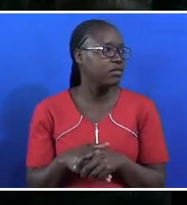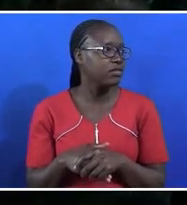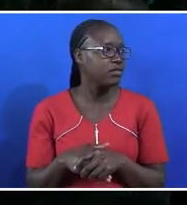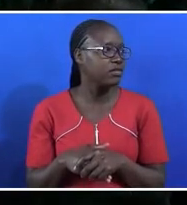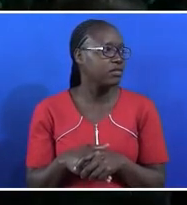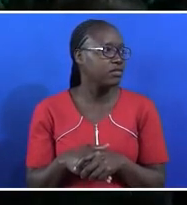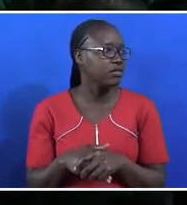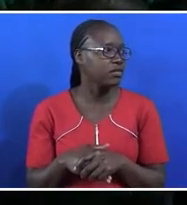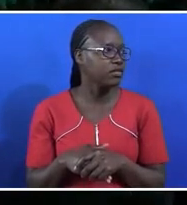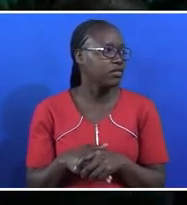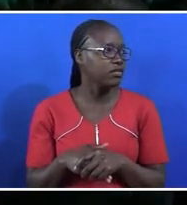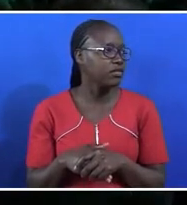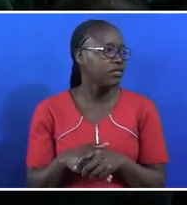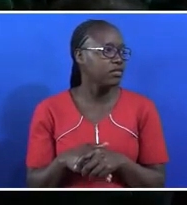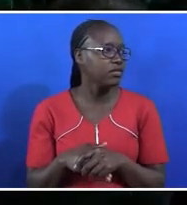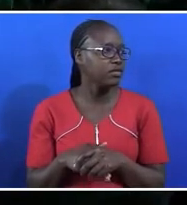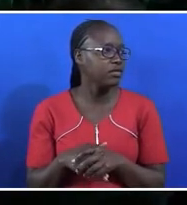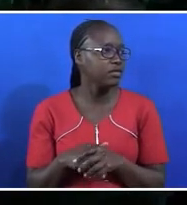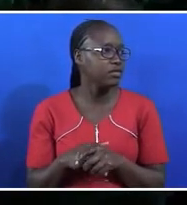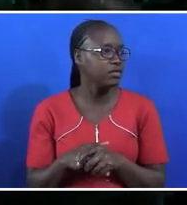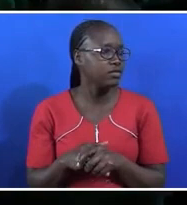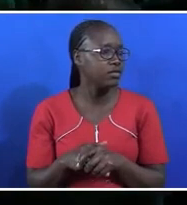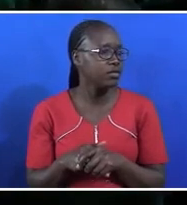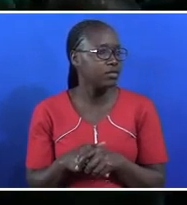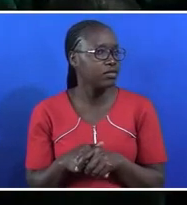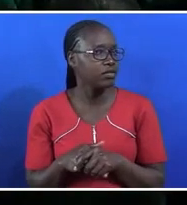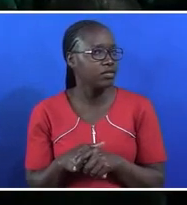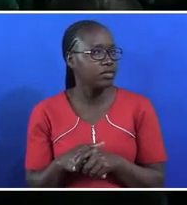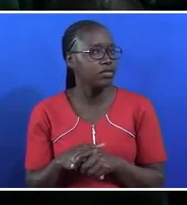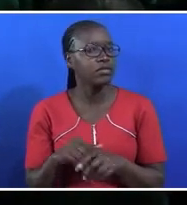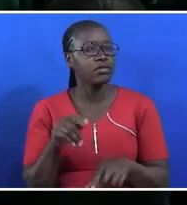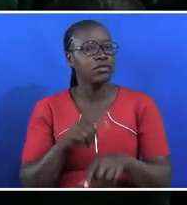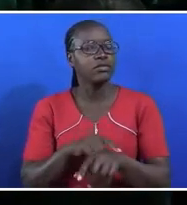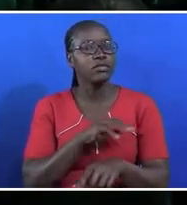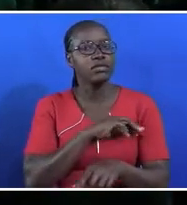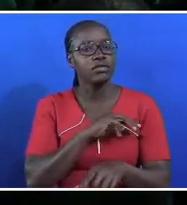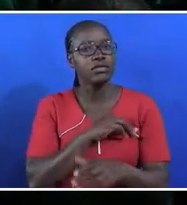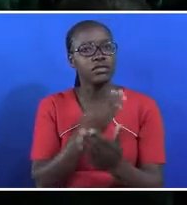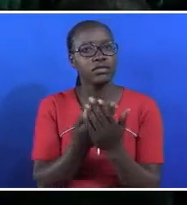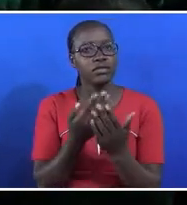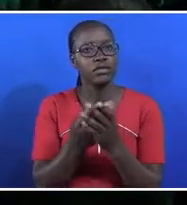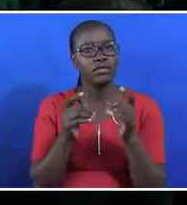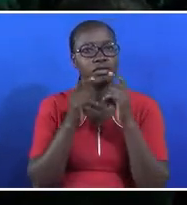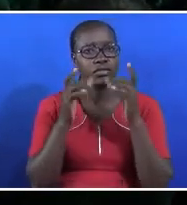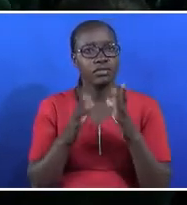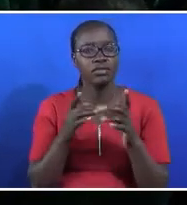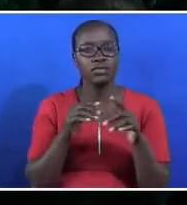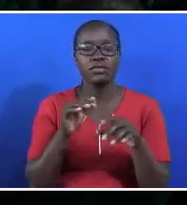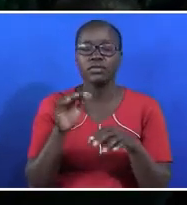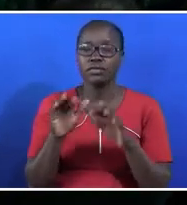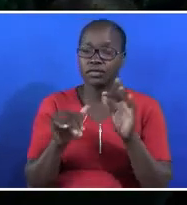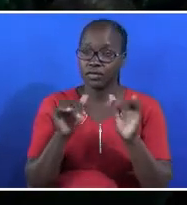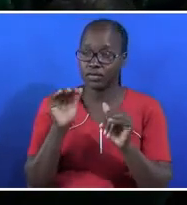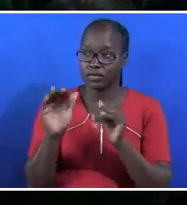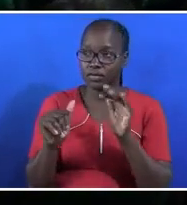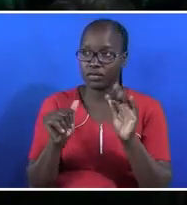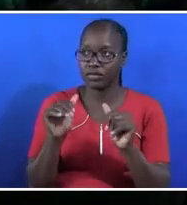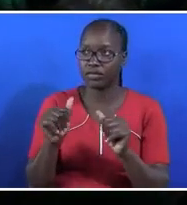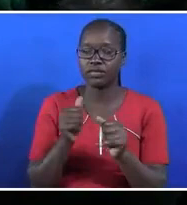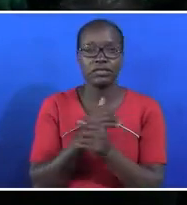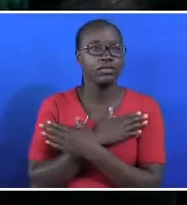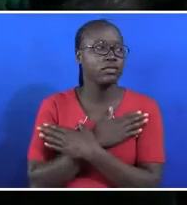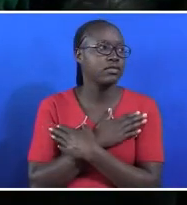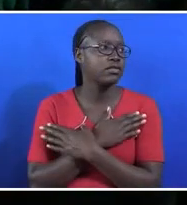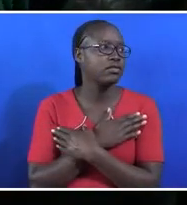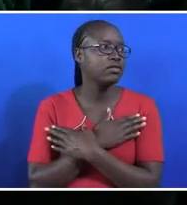while there is still time, while mercy still pleads with the sinner, come, come, my friend. You've